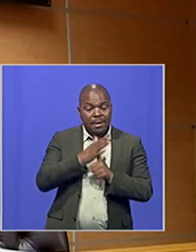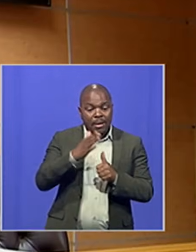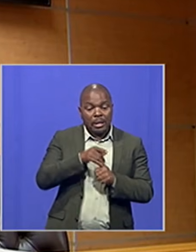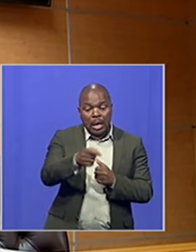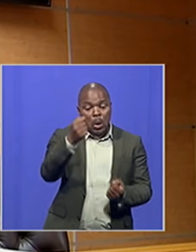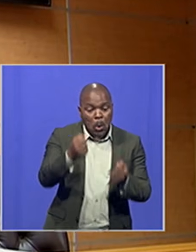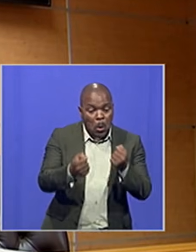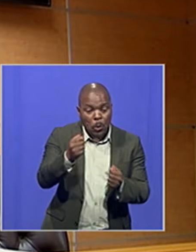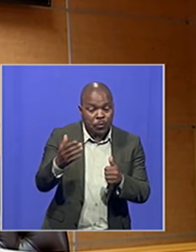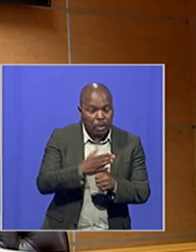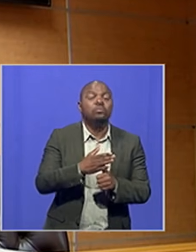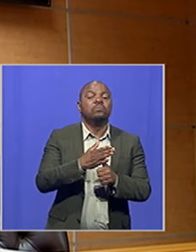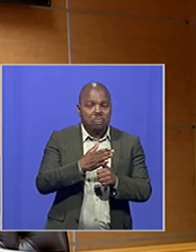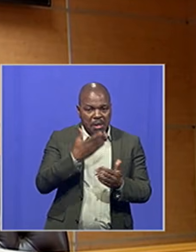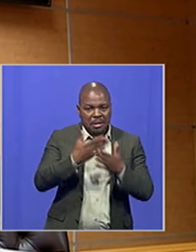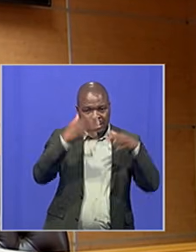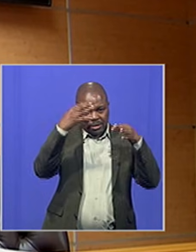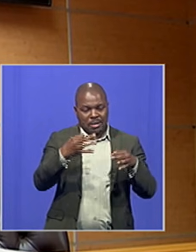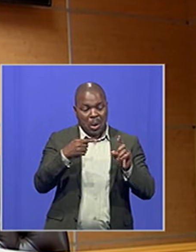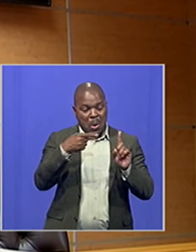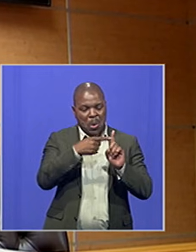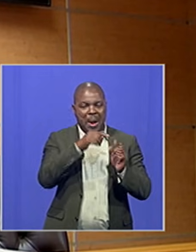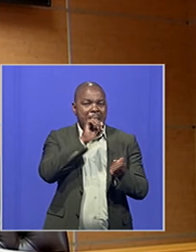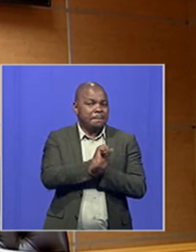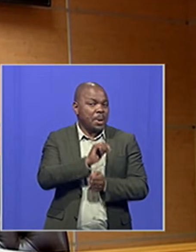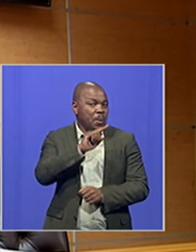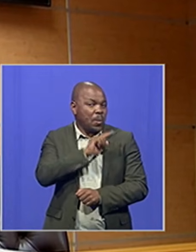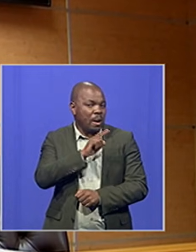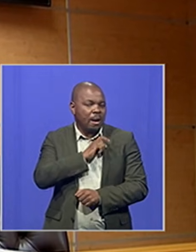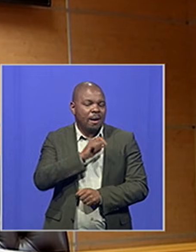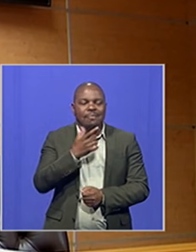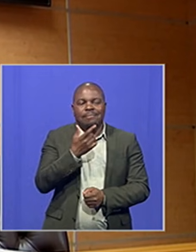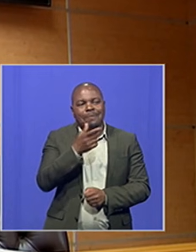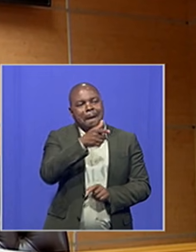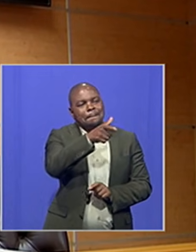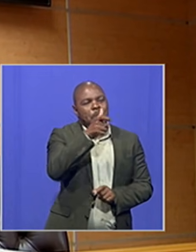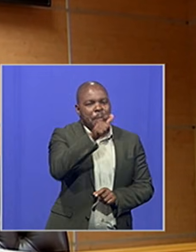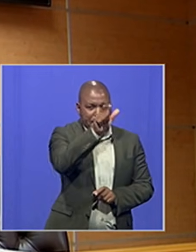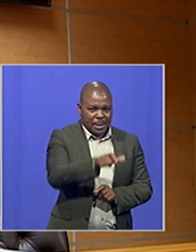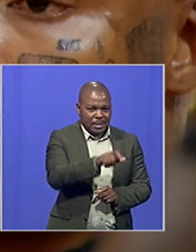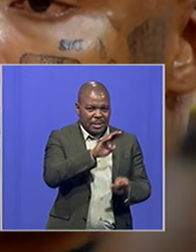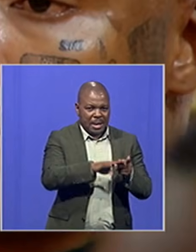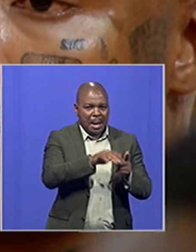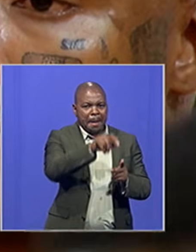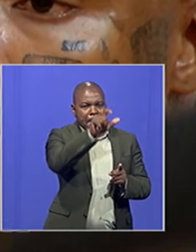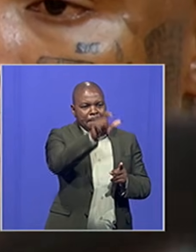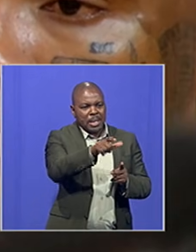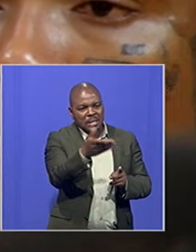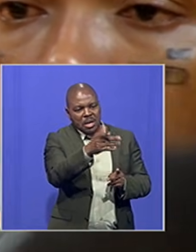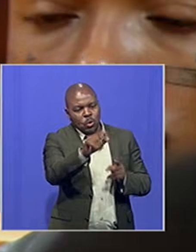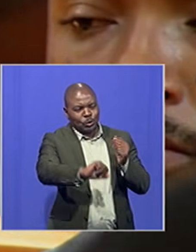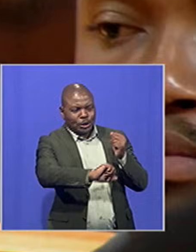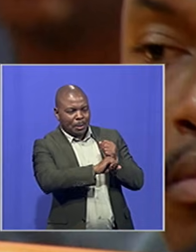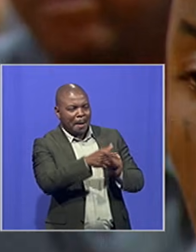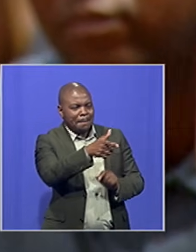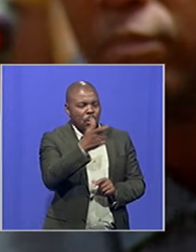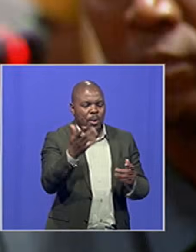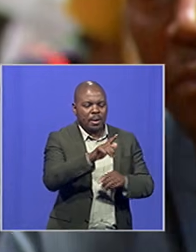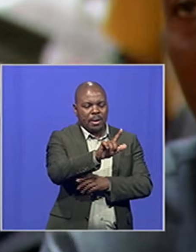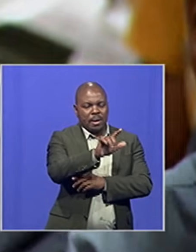molato. Shebe Mabena o tshwerwe morago ga go latofadiwa ka go thuntsa le go gobatsa molatedi kwa Ladana kwa Polokwane ka